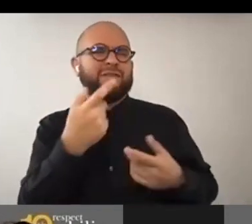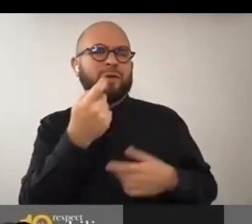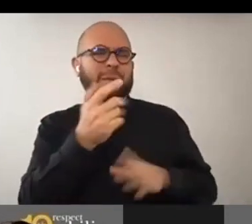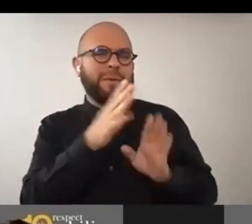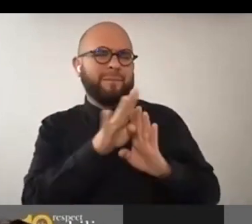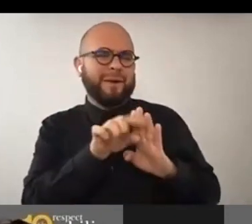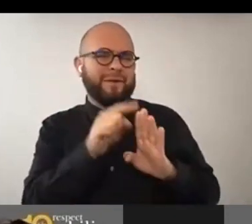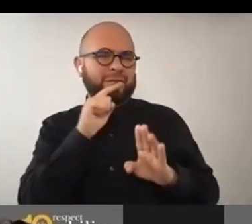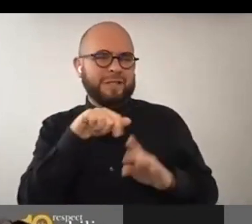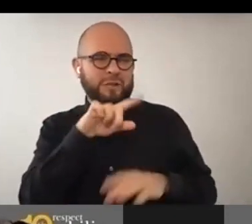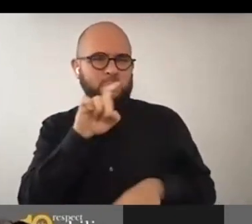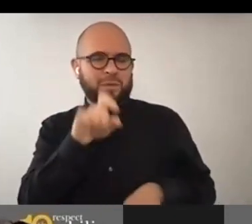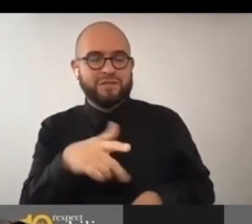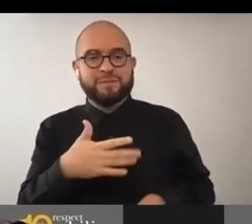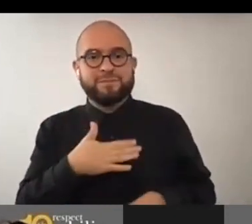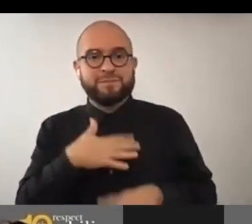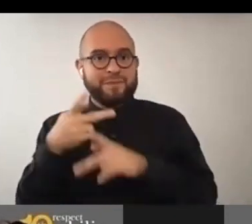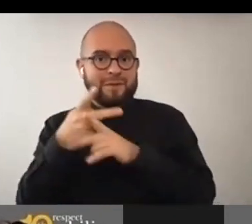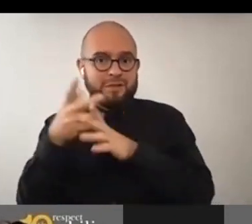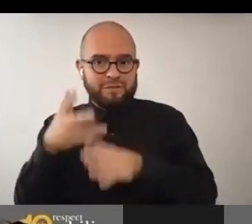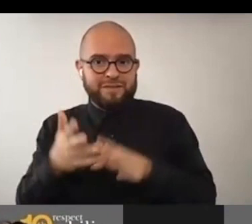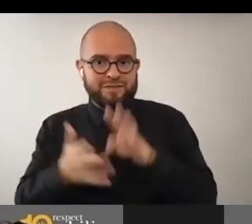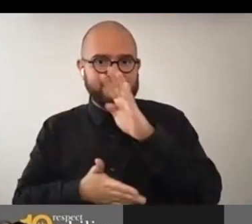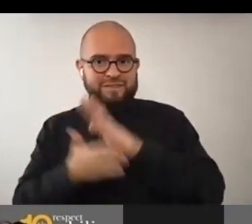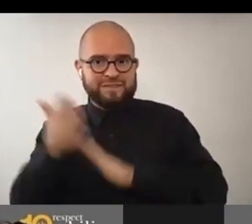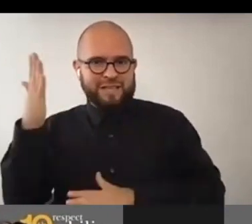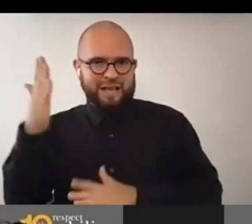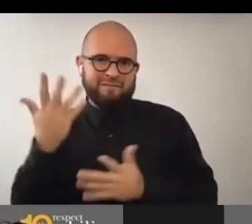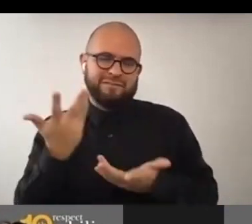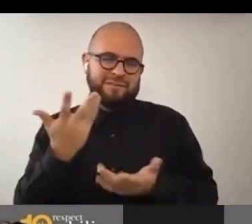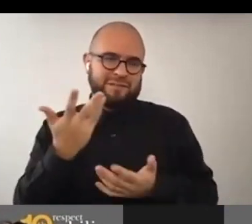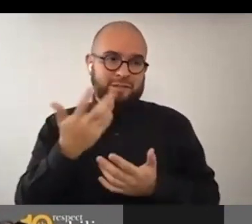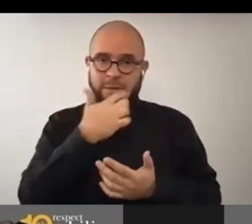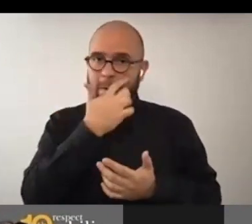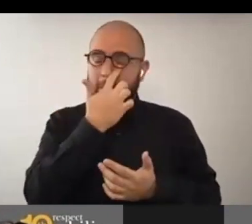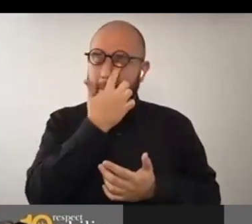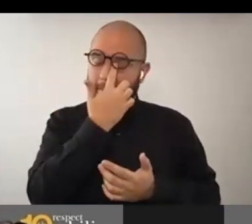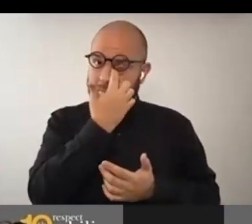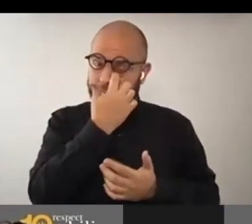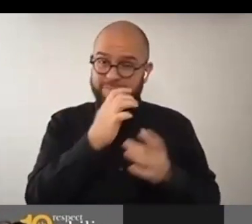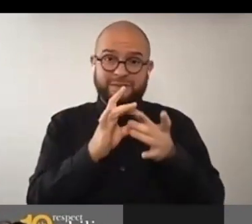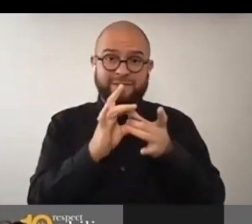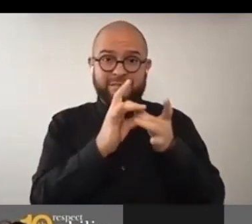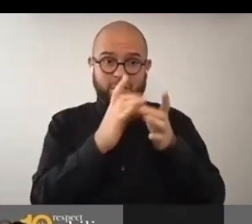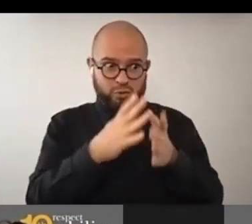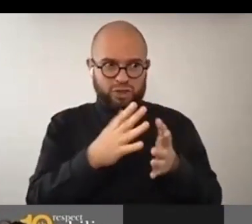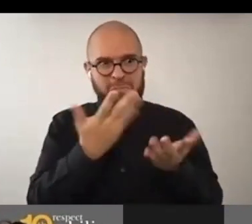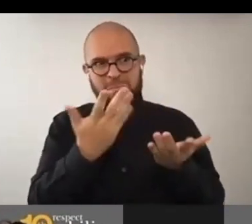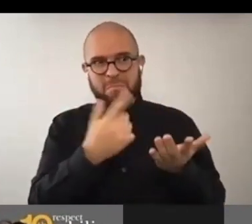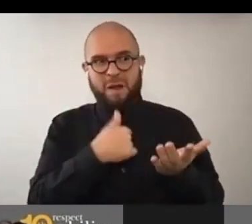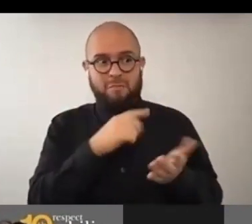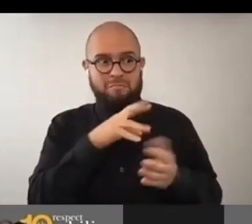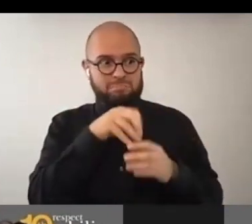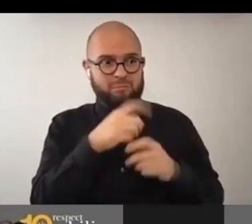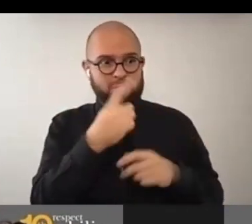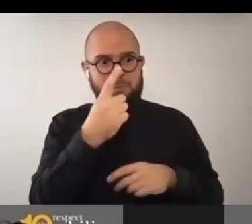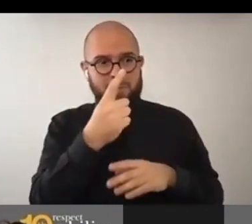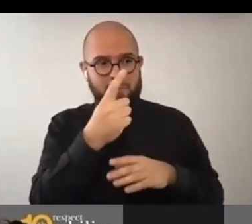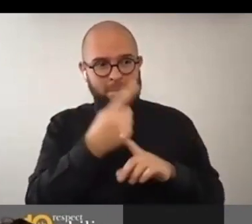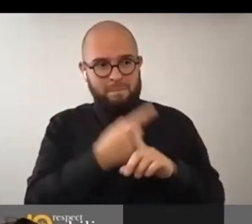My supervisor actually left a month and a half into my fellowship. And I really gained the